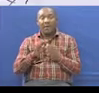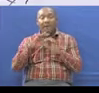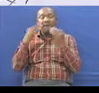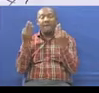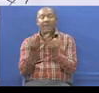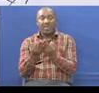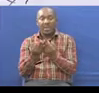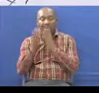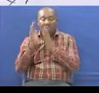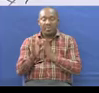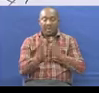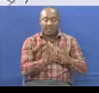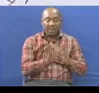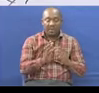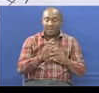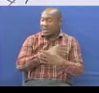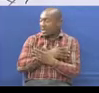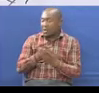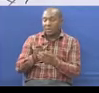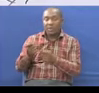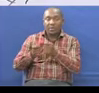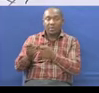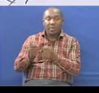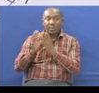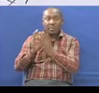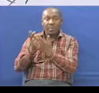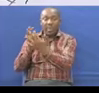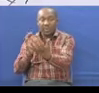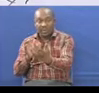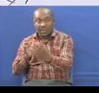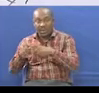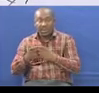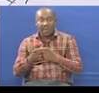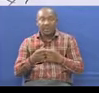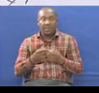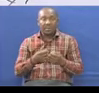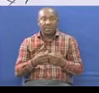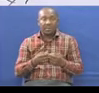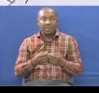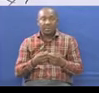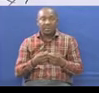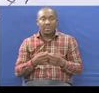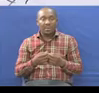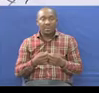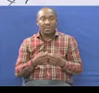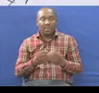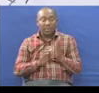controlling populations. The main purpose there is to implement the human rights as well as to improve the